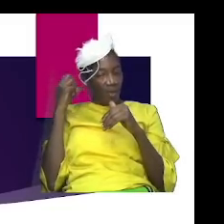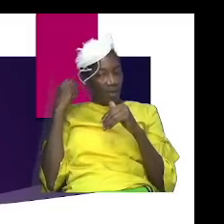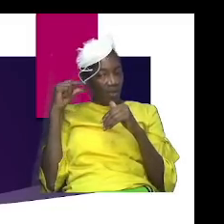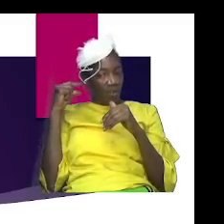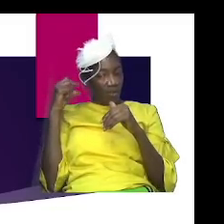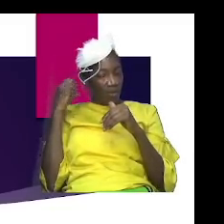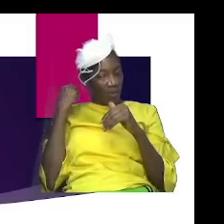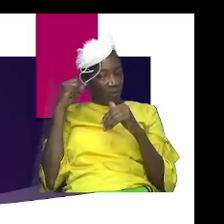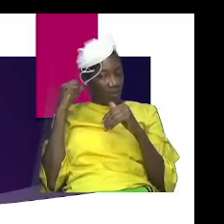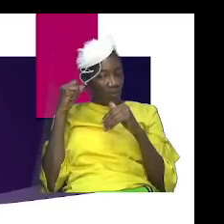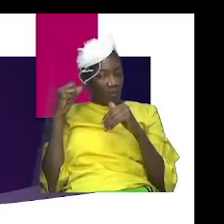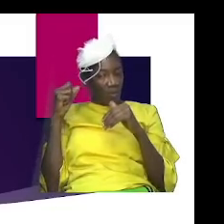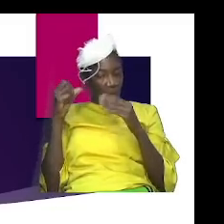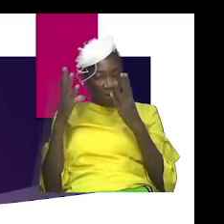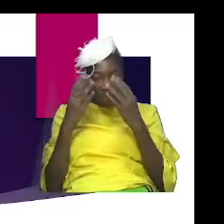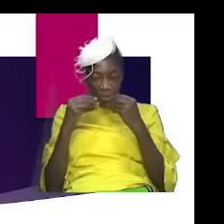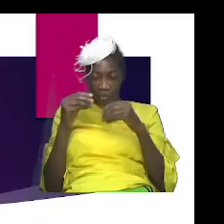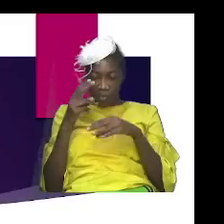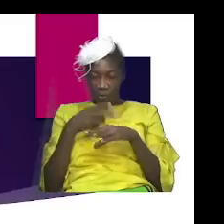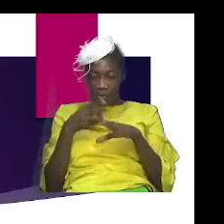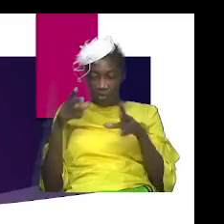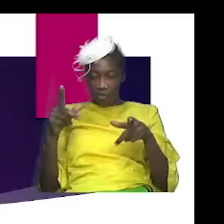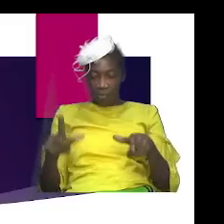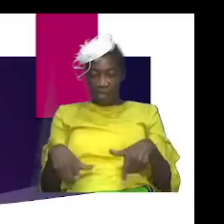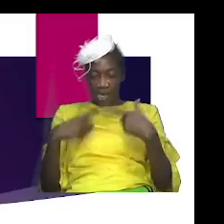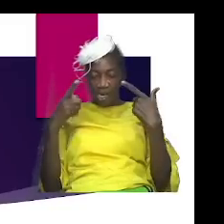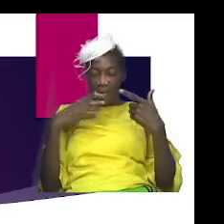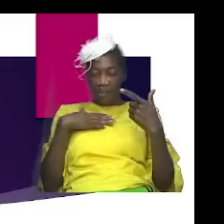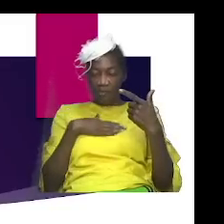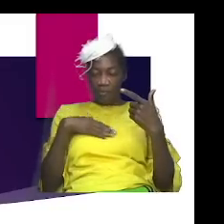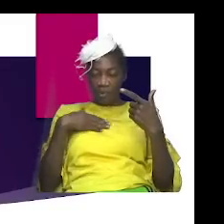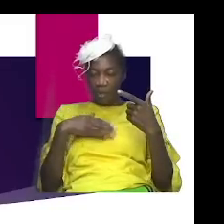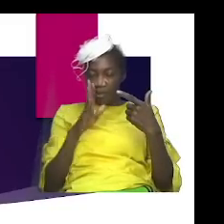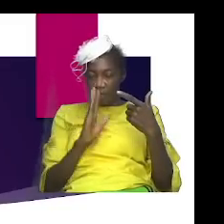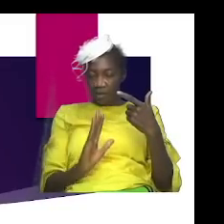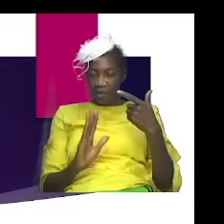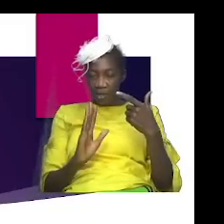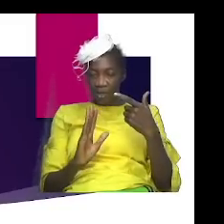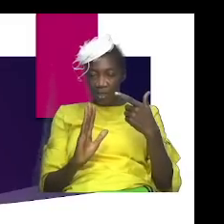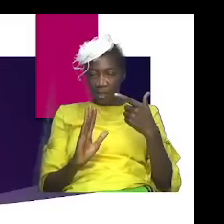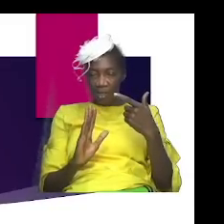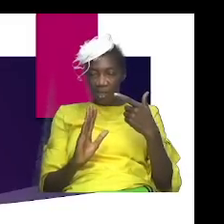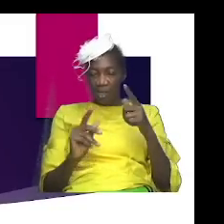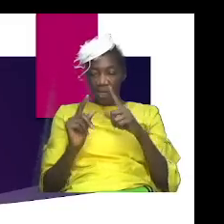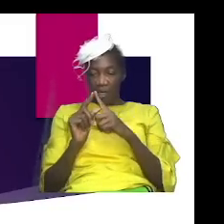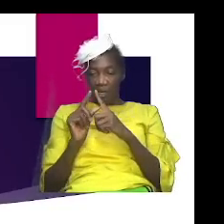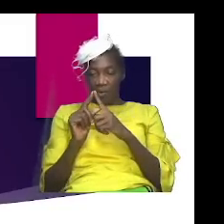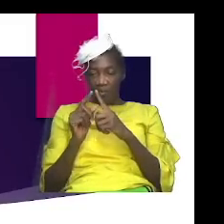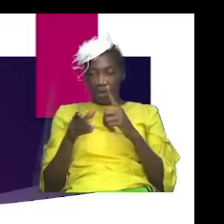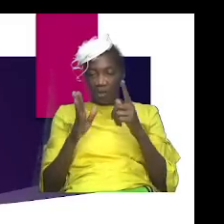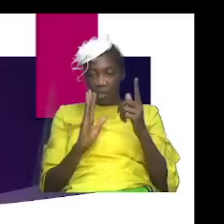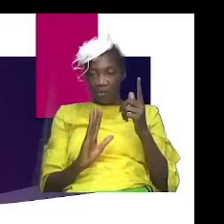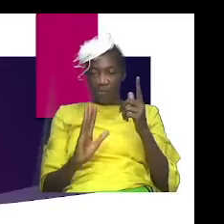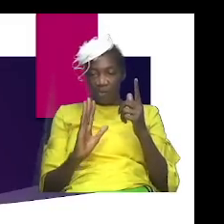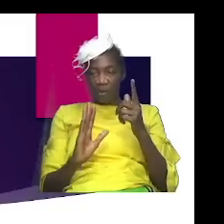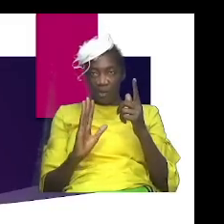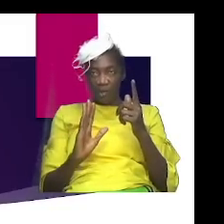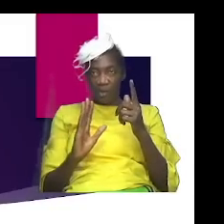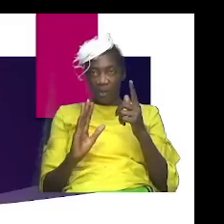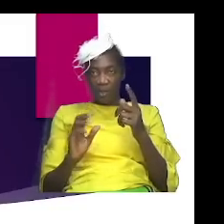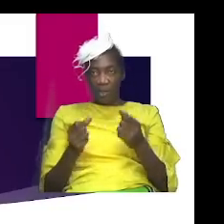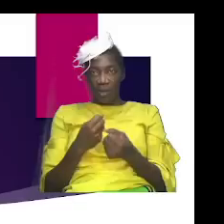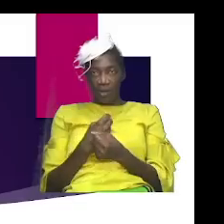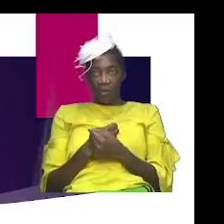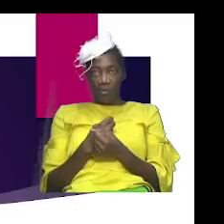genuine. Their life is pleasing to God. And their lives are based on the word of God and anchored in prayer